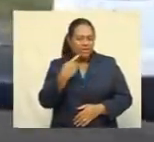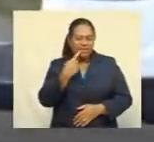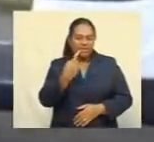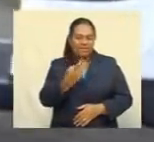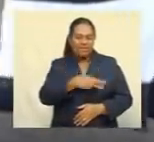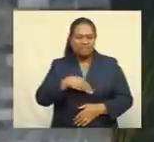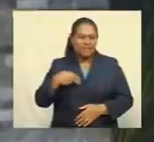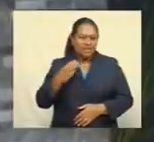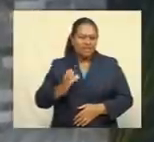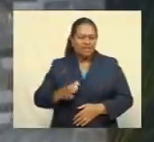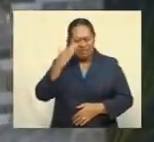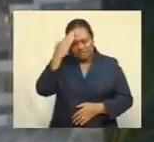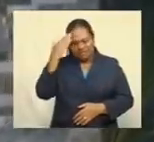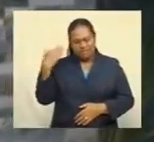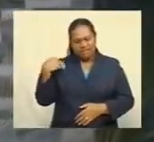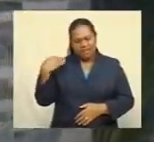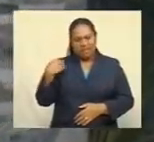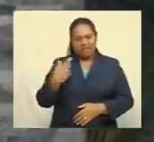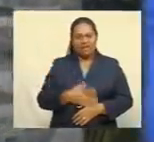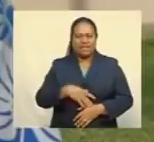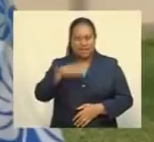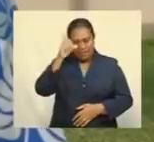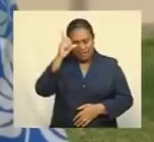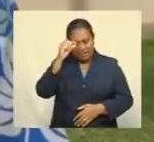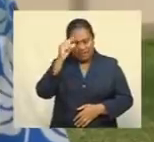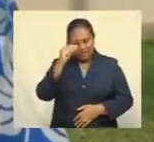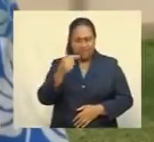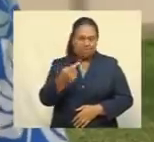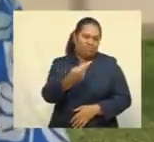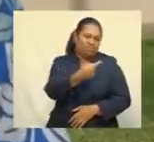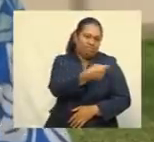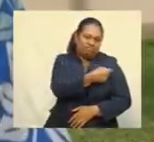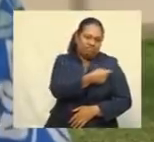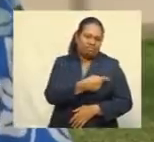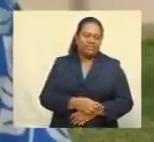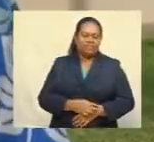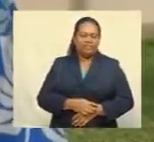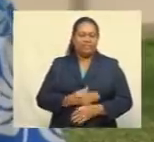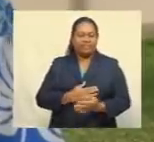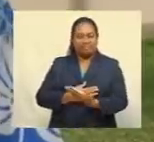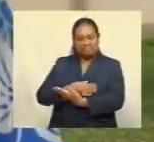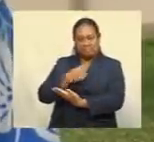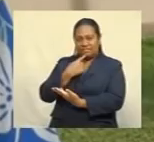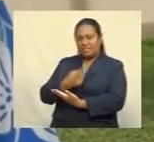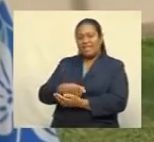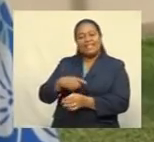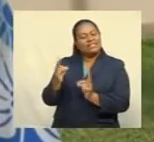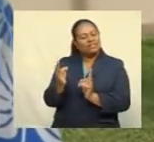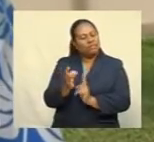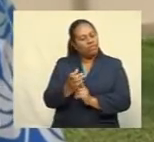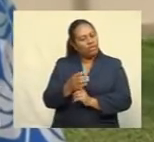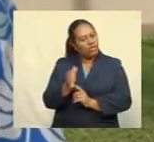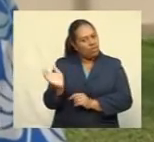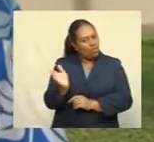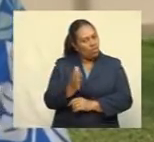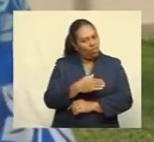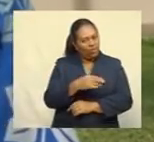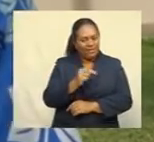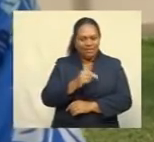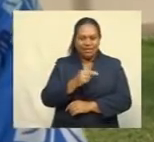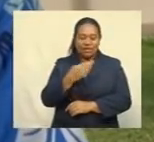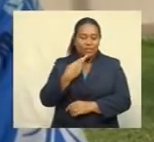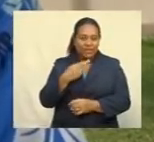reminding Fijians to get vaccinated. The most important thing to remember is everybody needs to get